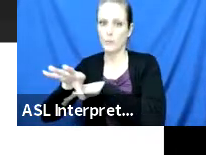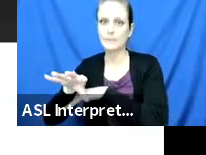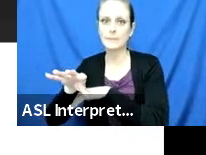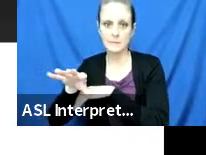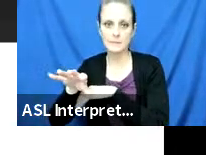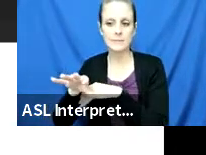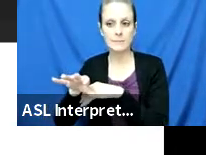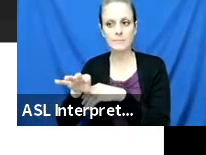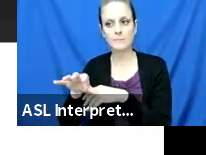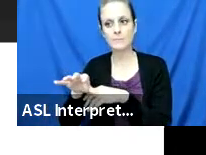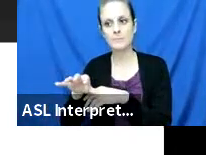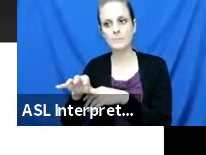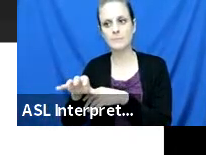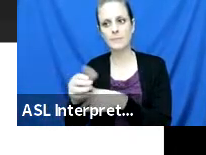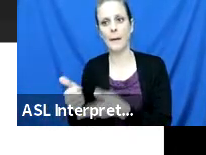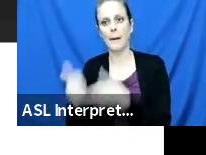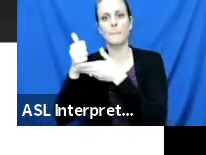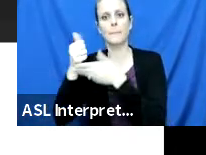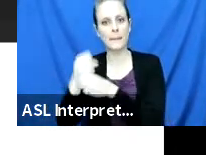access, particularly being